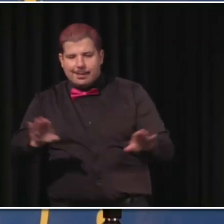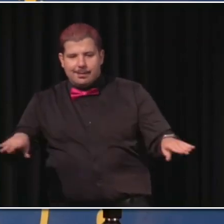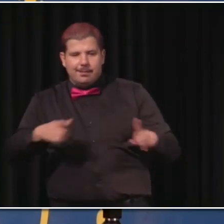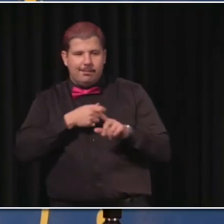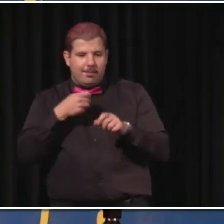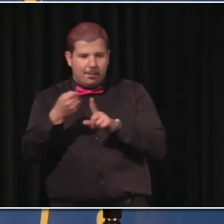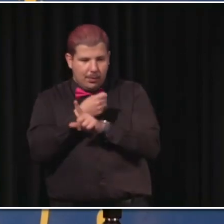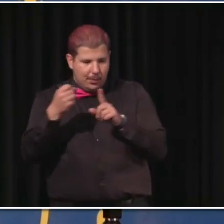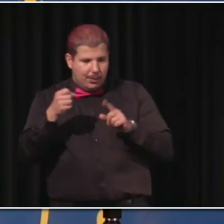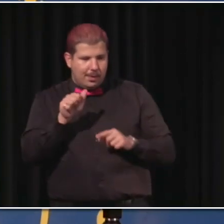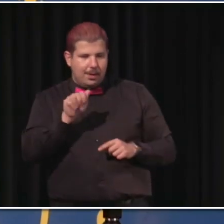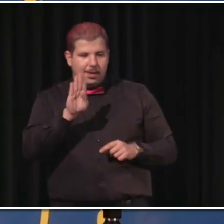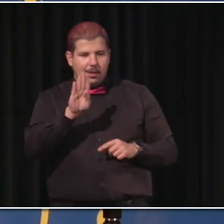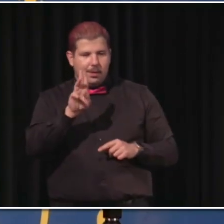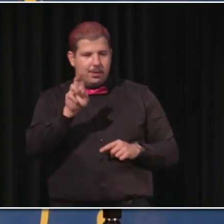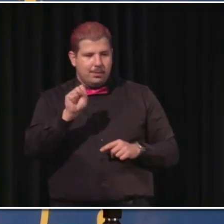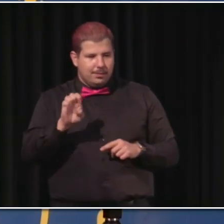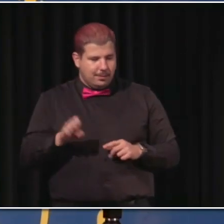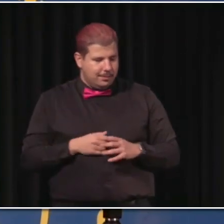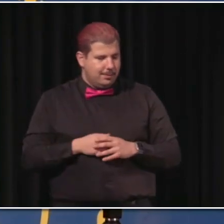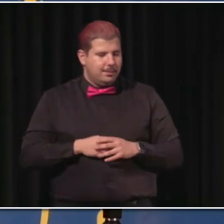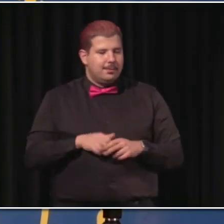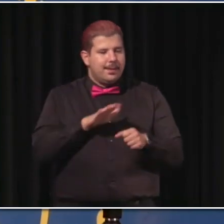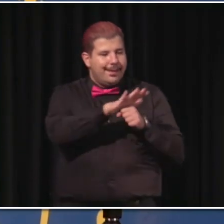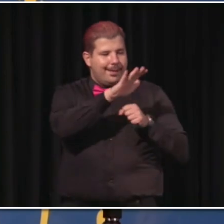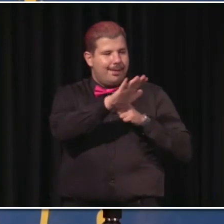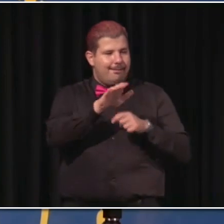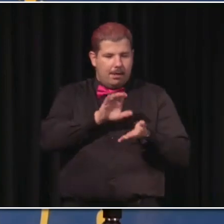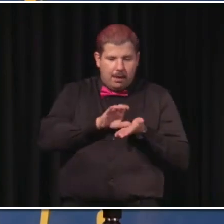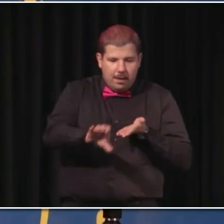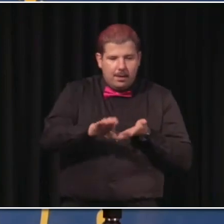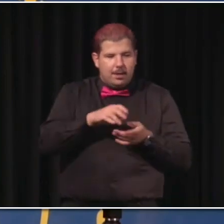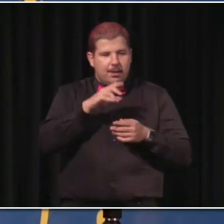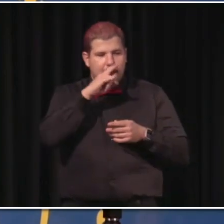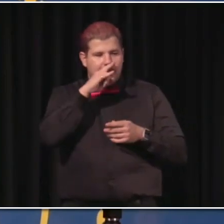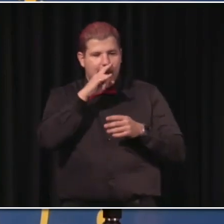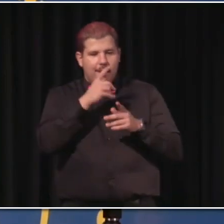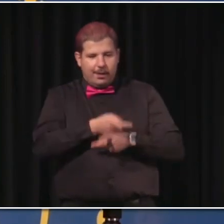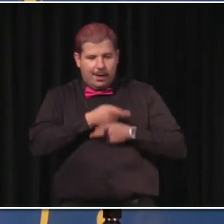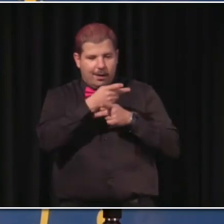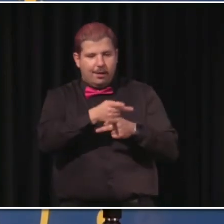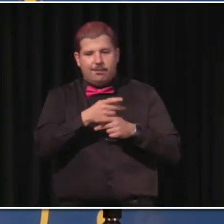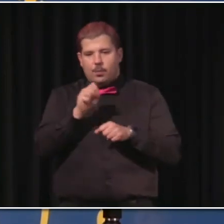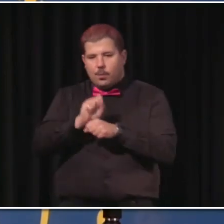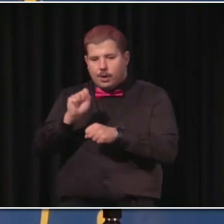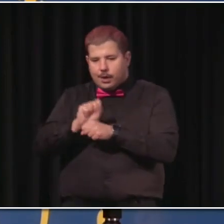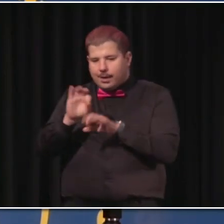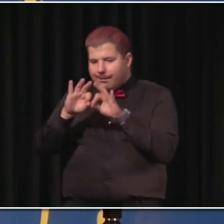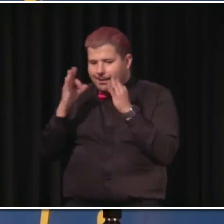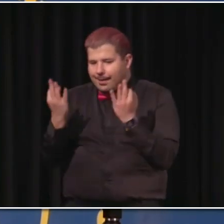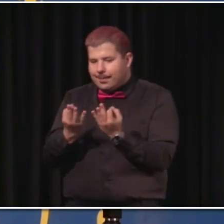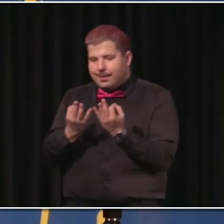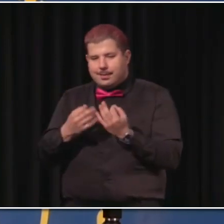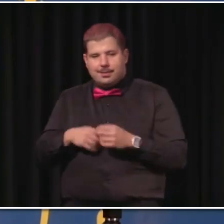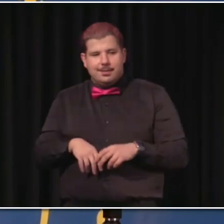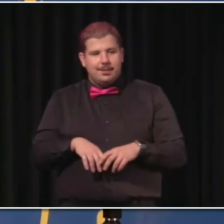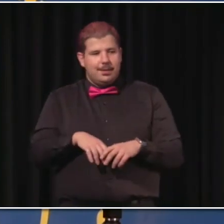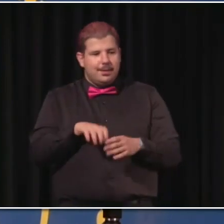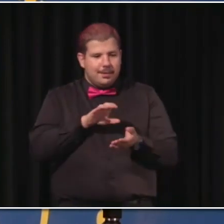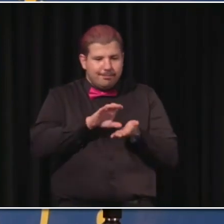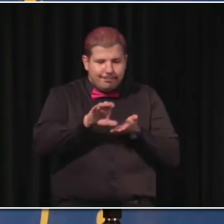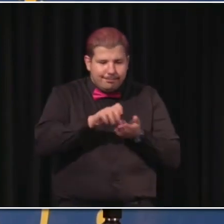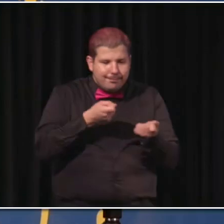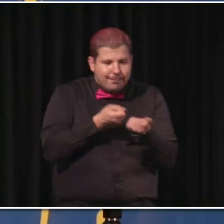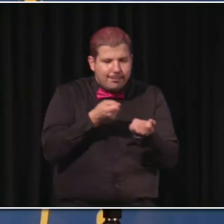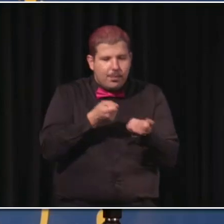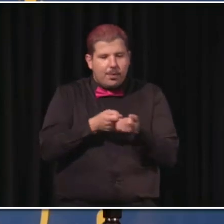abuse. Enough to invest in childcare for working families and expand in-home supportive services for the